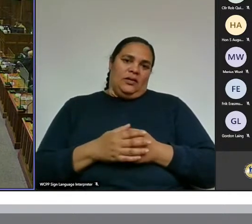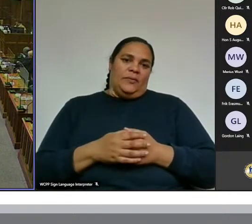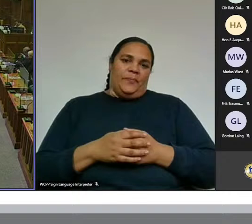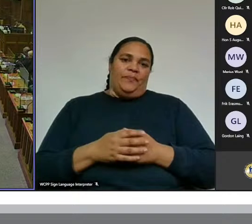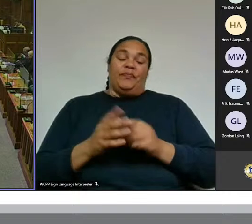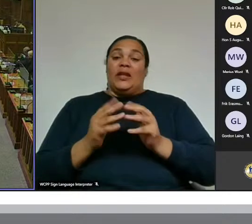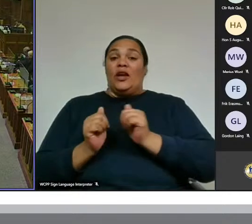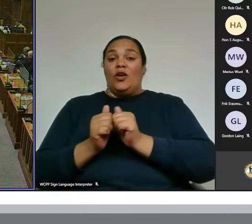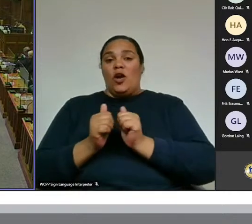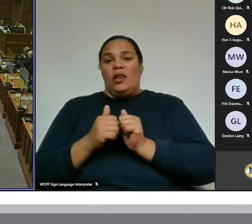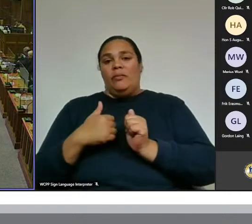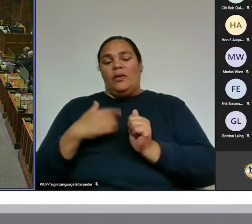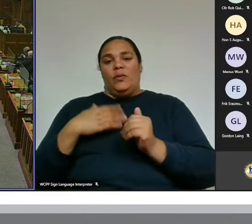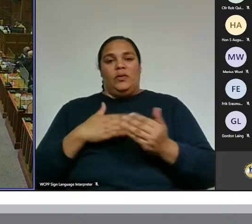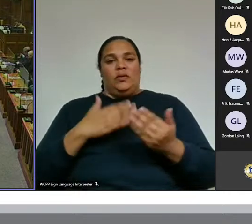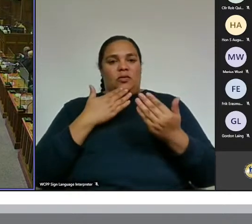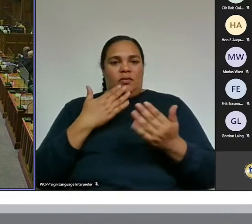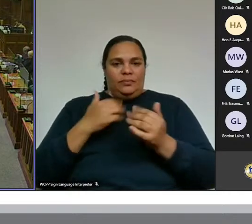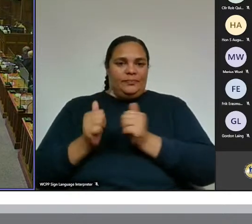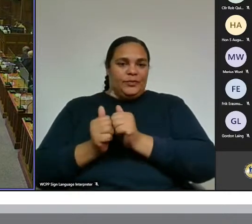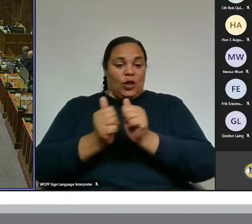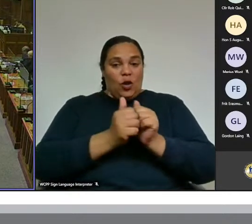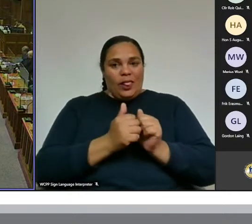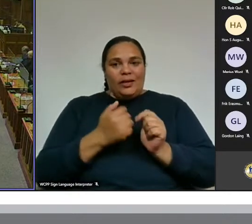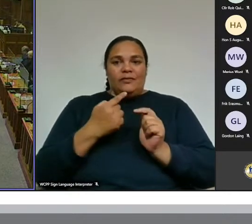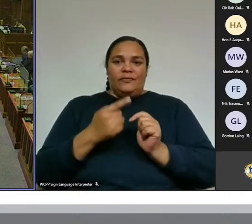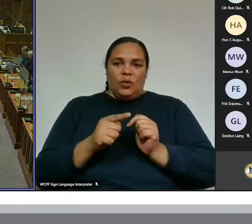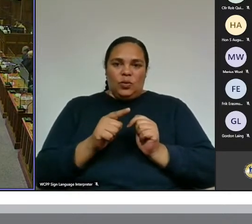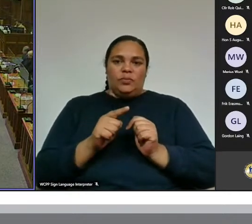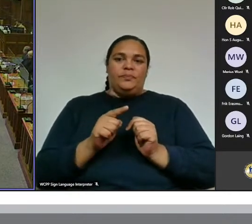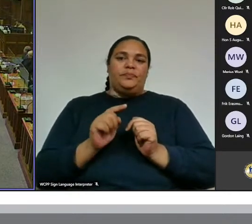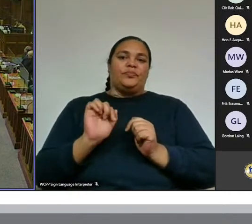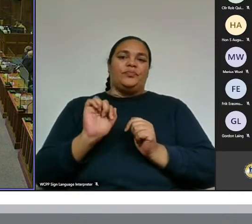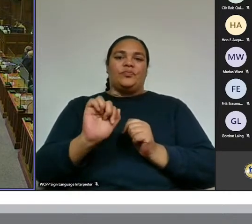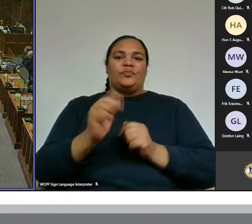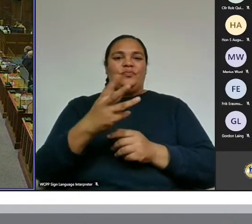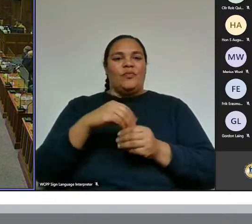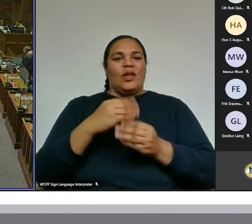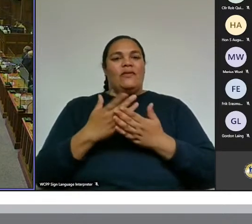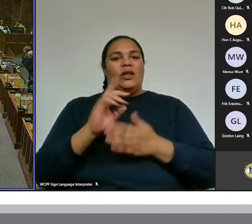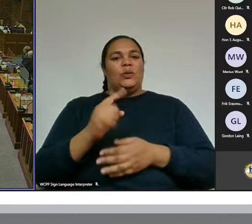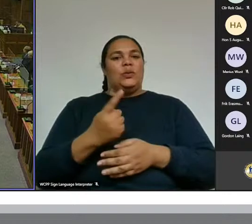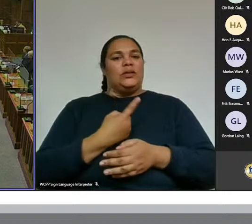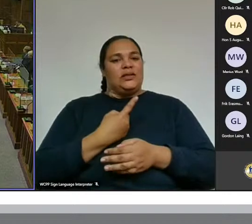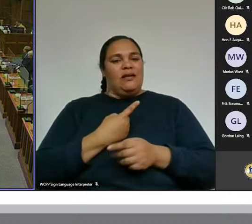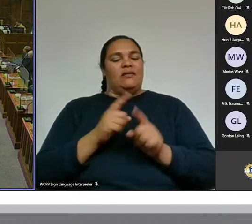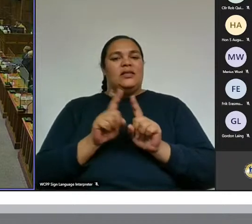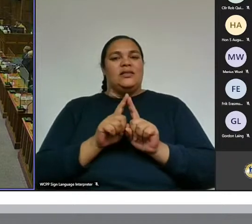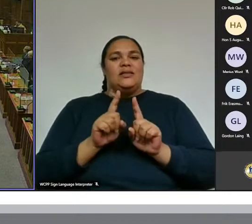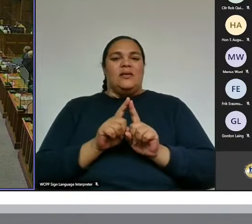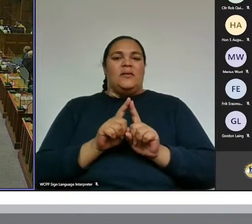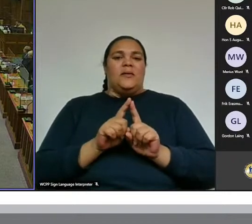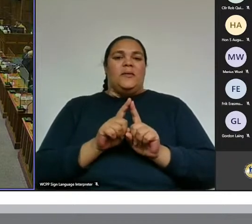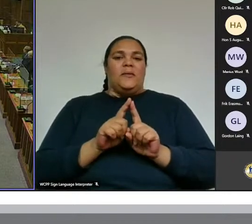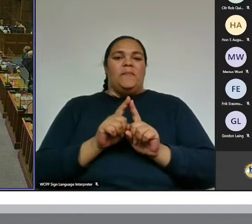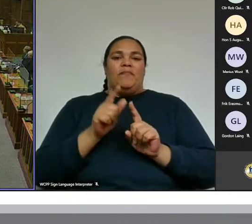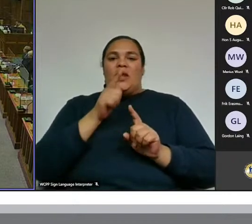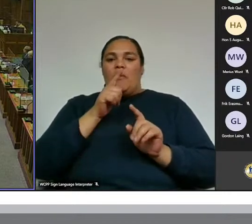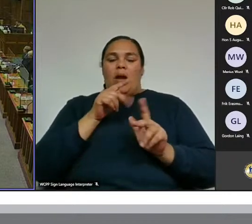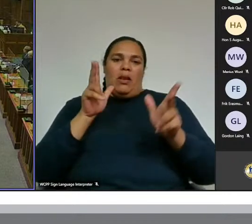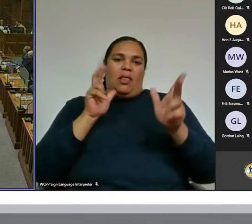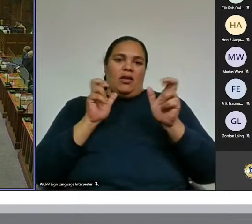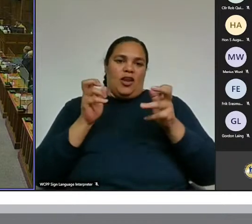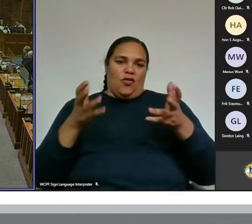my colleagues, I'd like to thank you, colleagues, for also availing yourself at this public